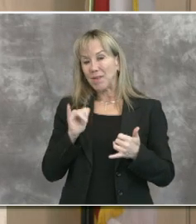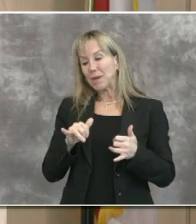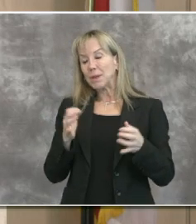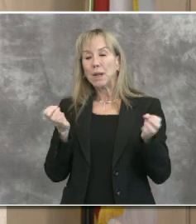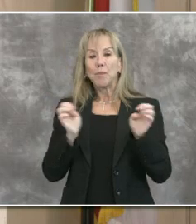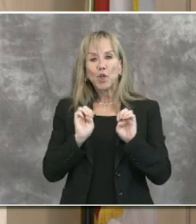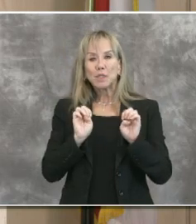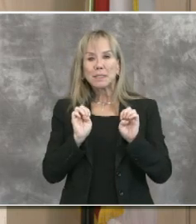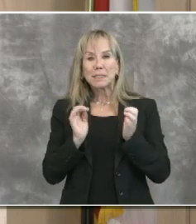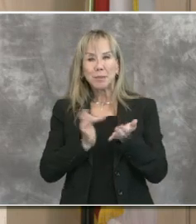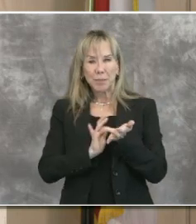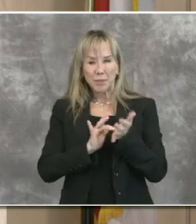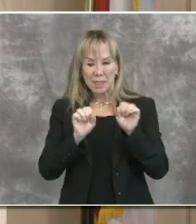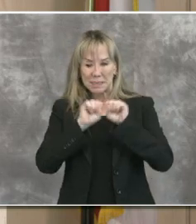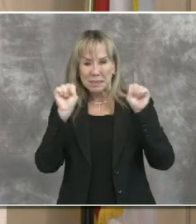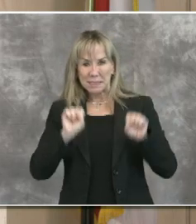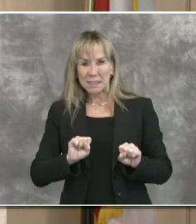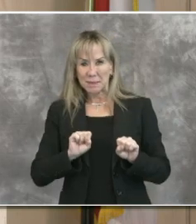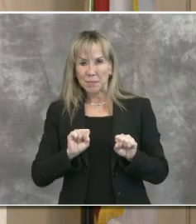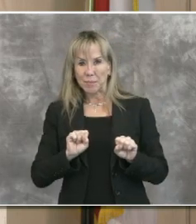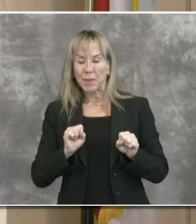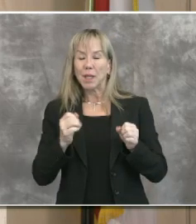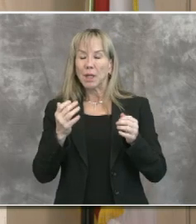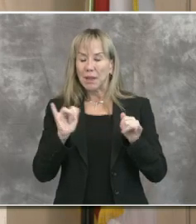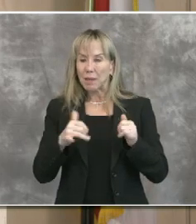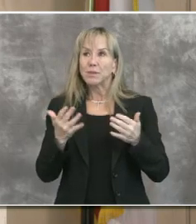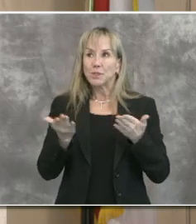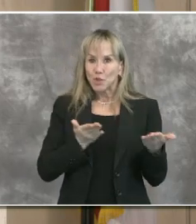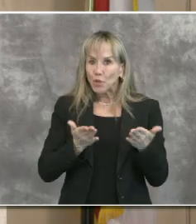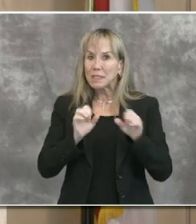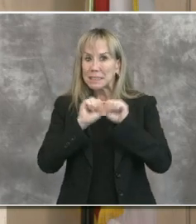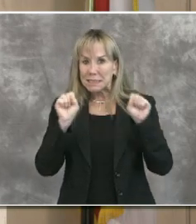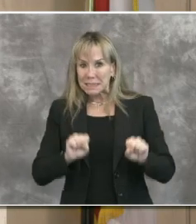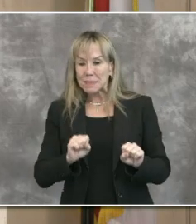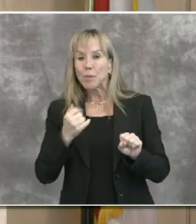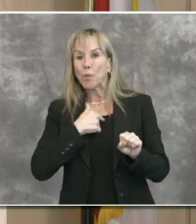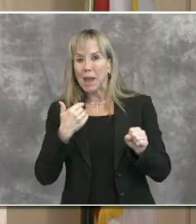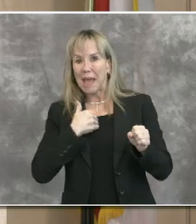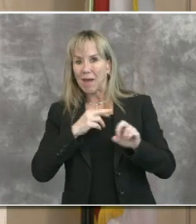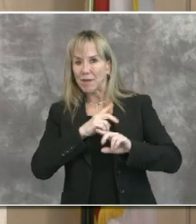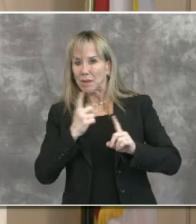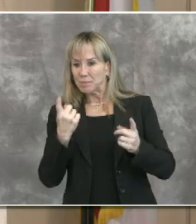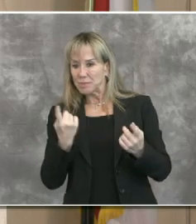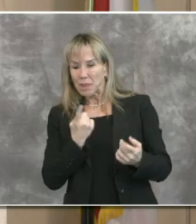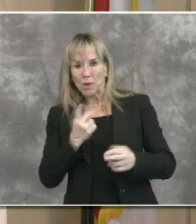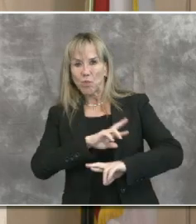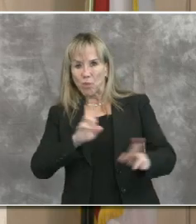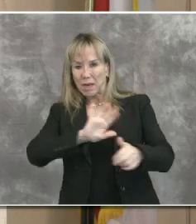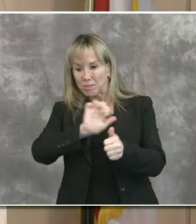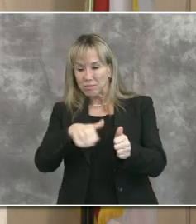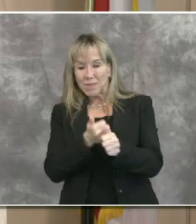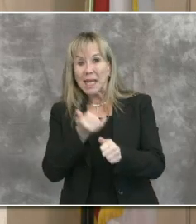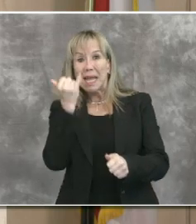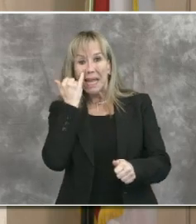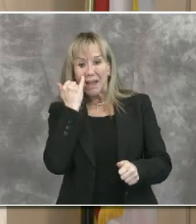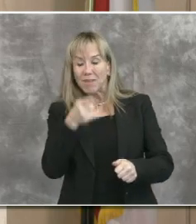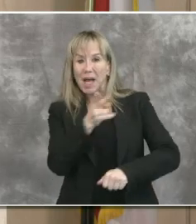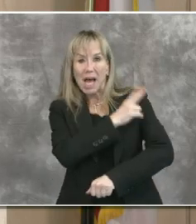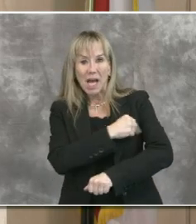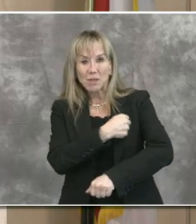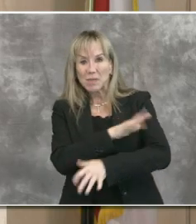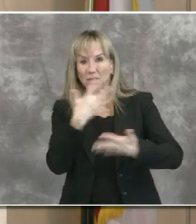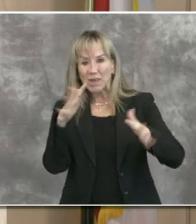medical medical services system. If hospitals do get